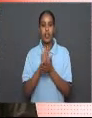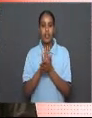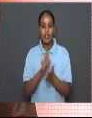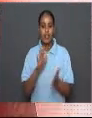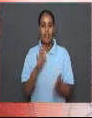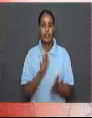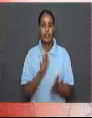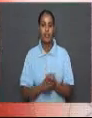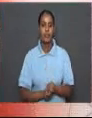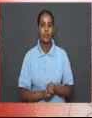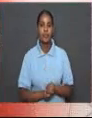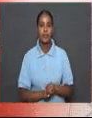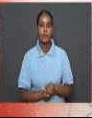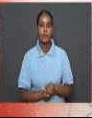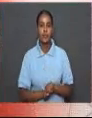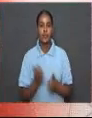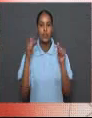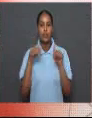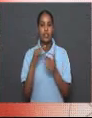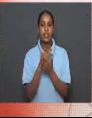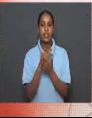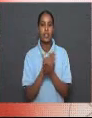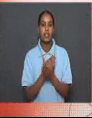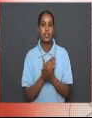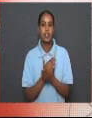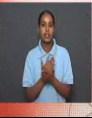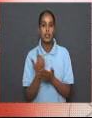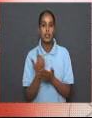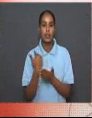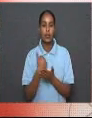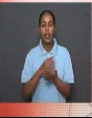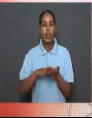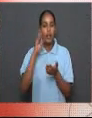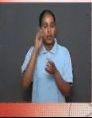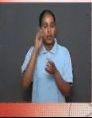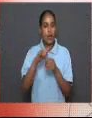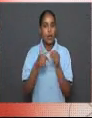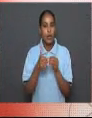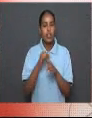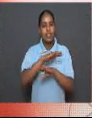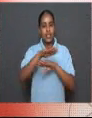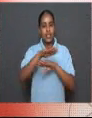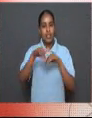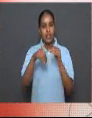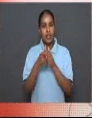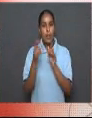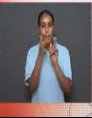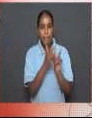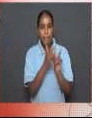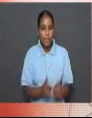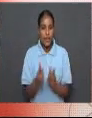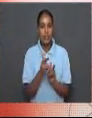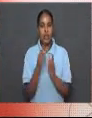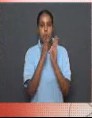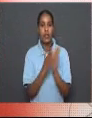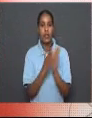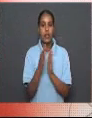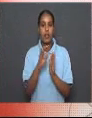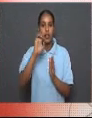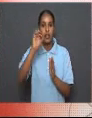resins. In today's lesson, we learned about the general method of